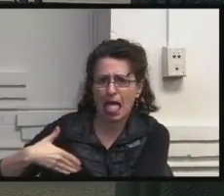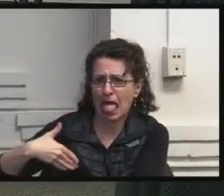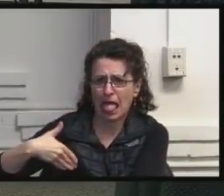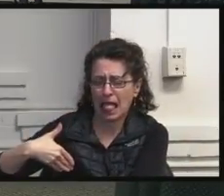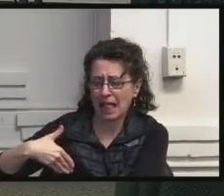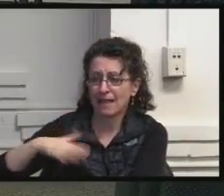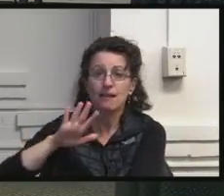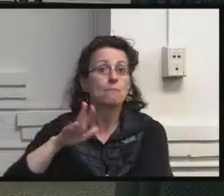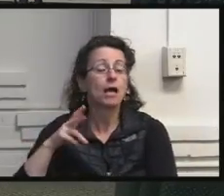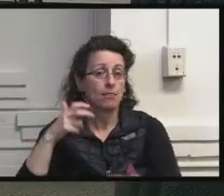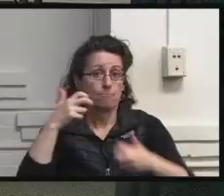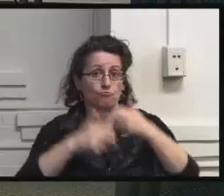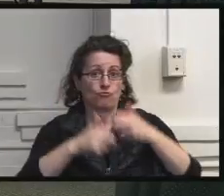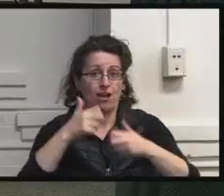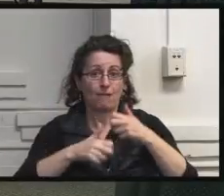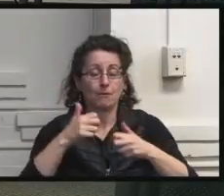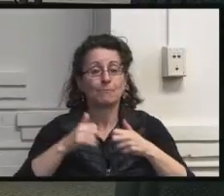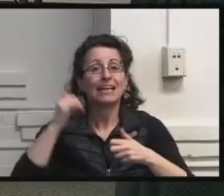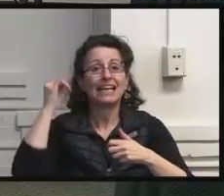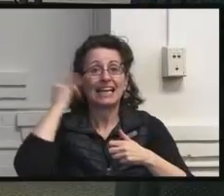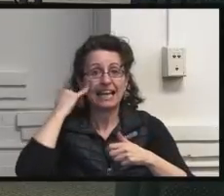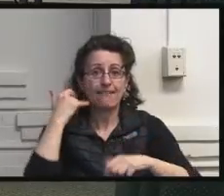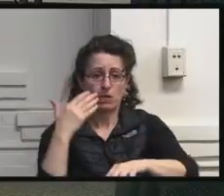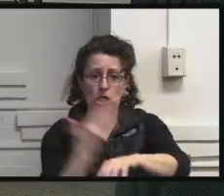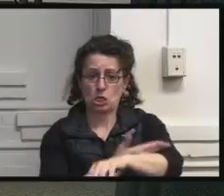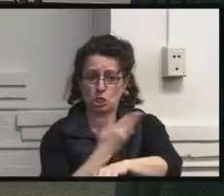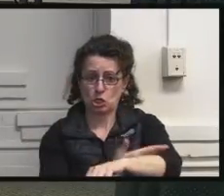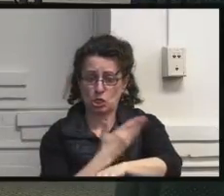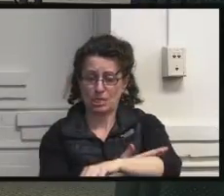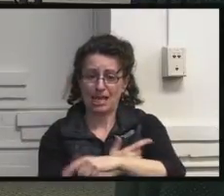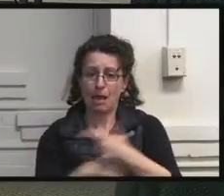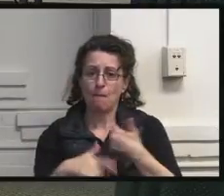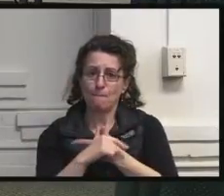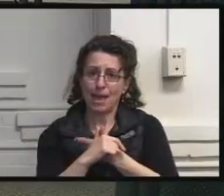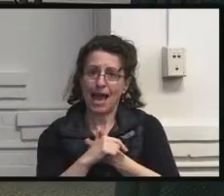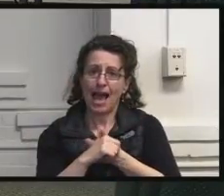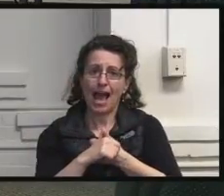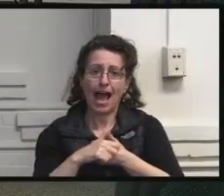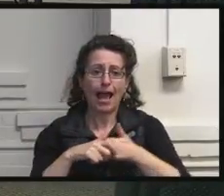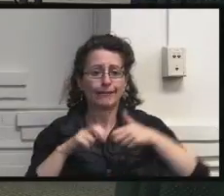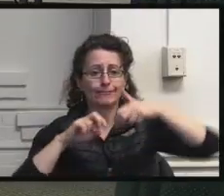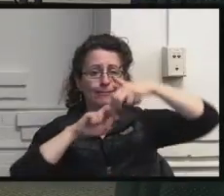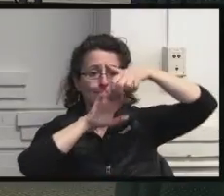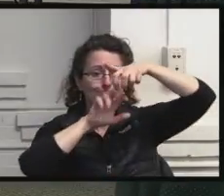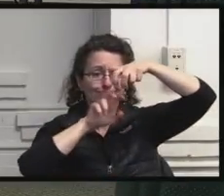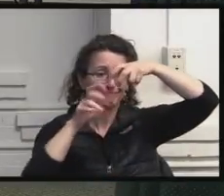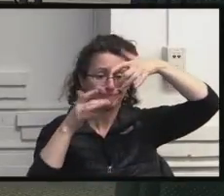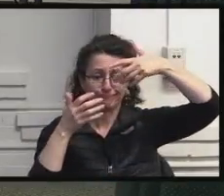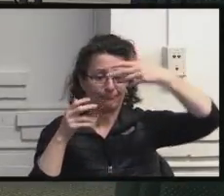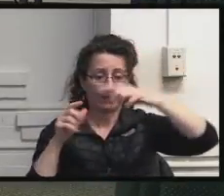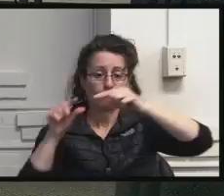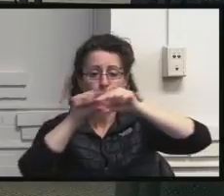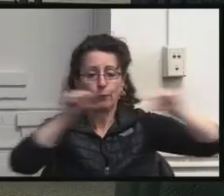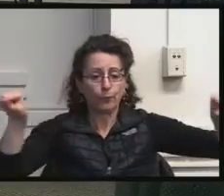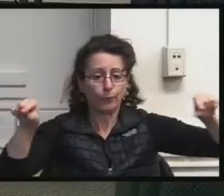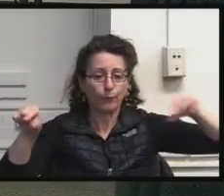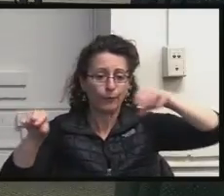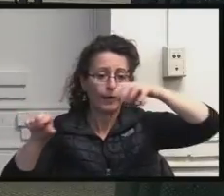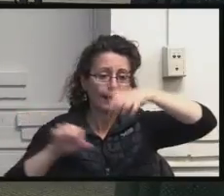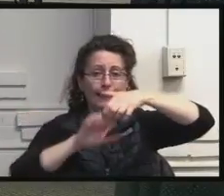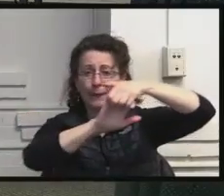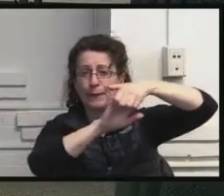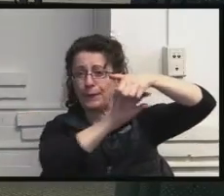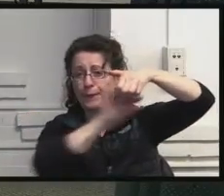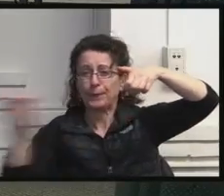that we can't have bats roosting on this bridge, because if they roost on the bridge, then basically we can't do construction work, because the bats are considered endangered at